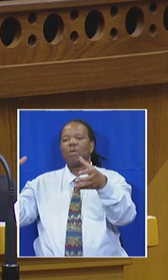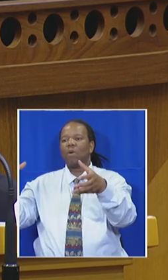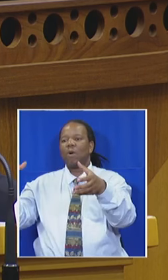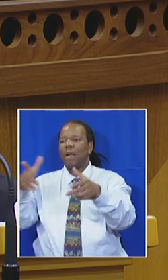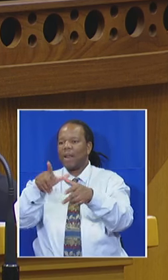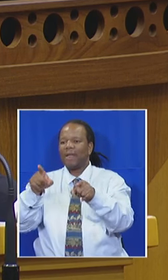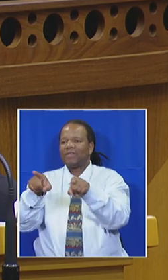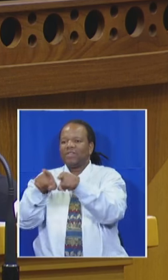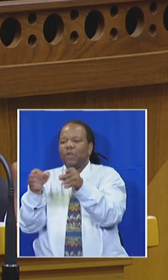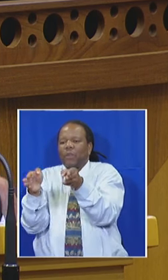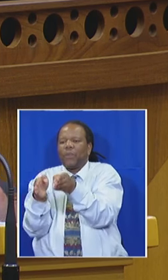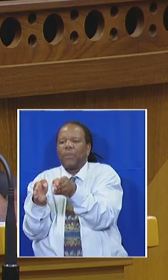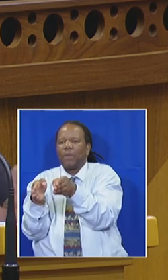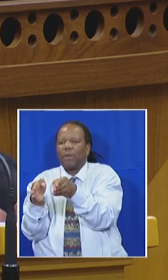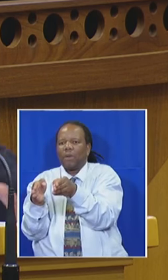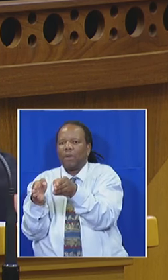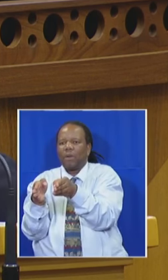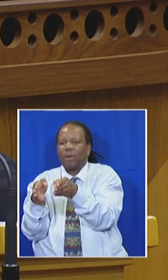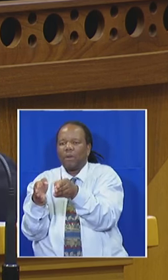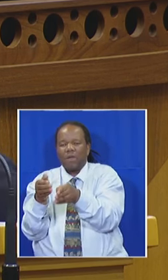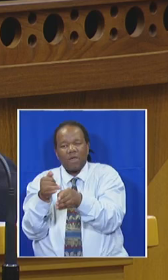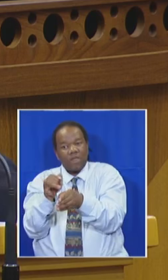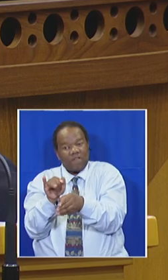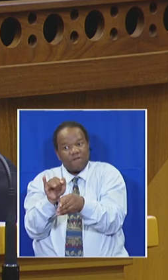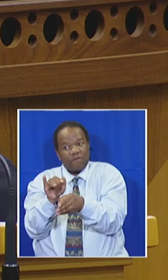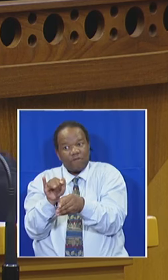don't, I think we'll be not